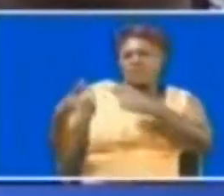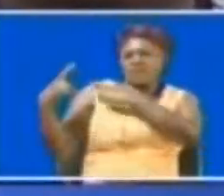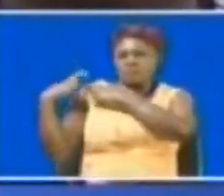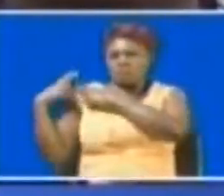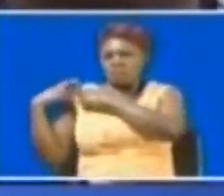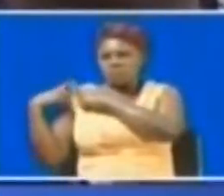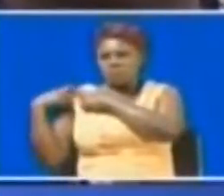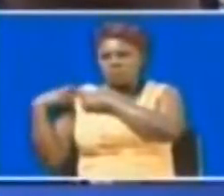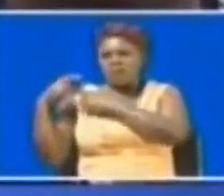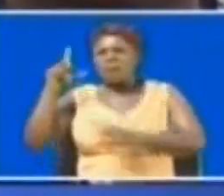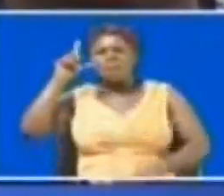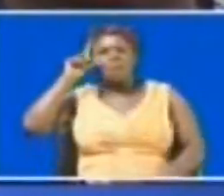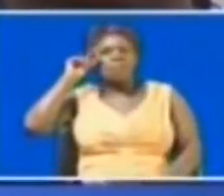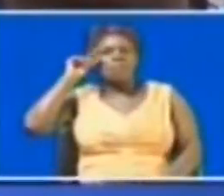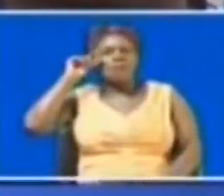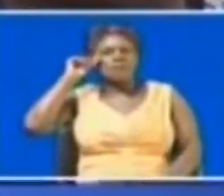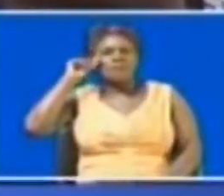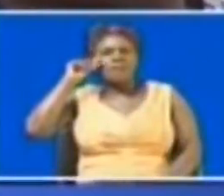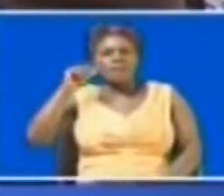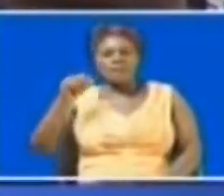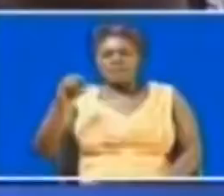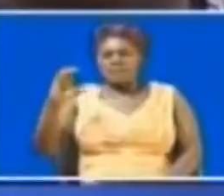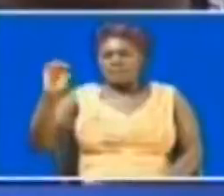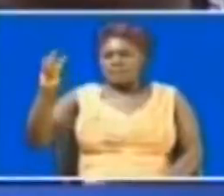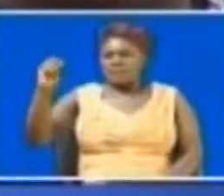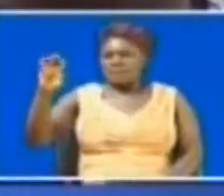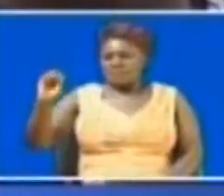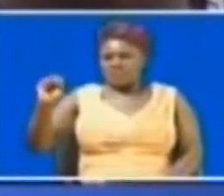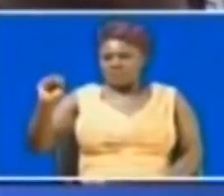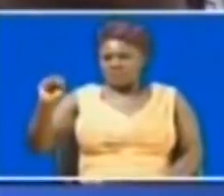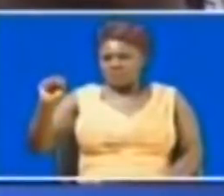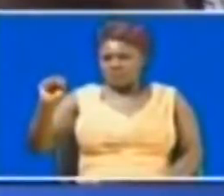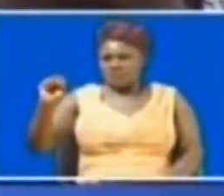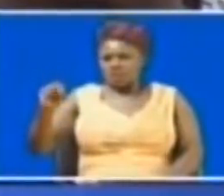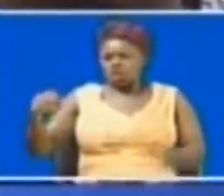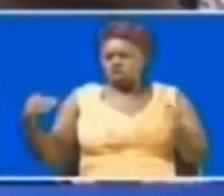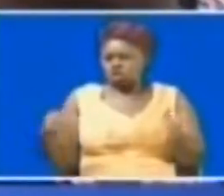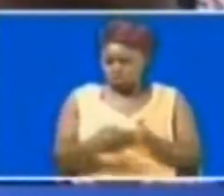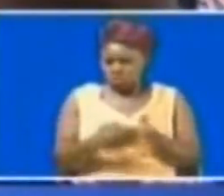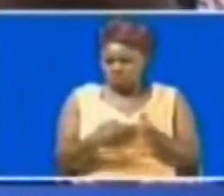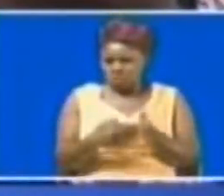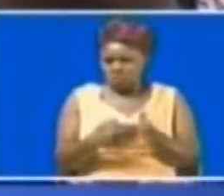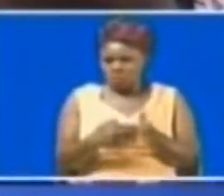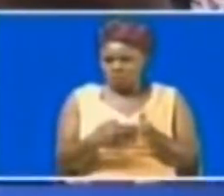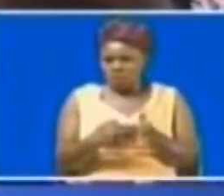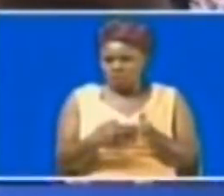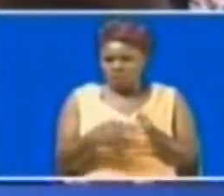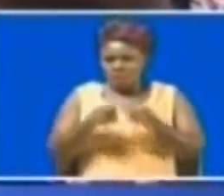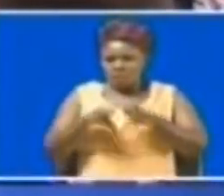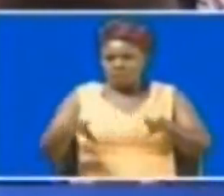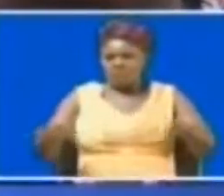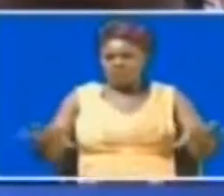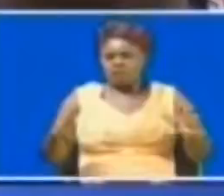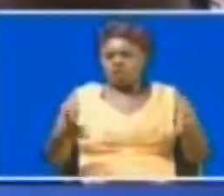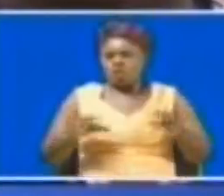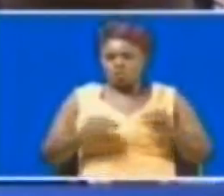responsibility, namely Mombasa Cement, to henceforth cease from spreading